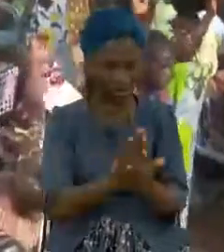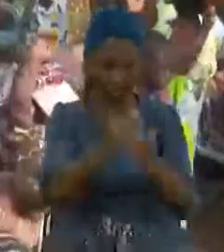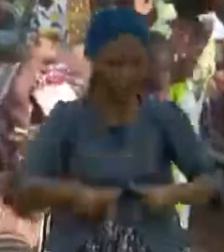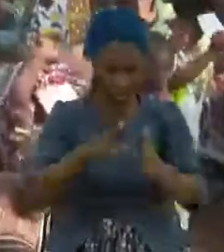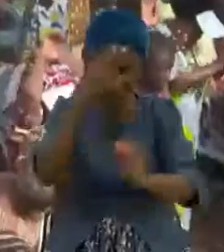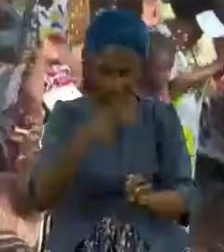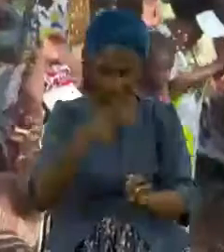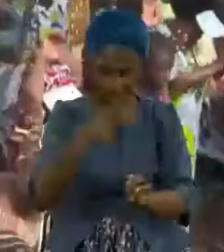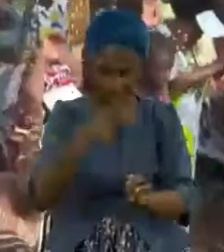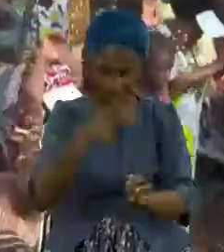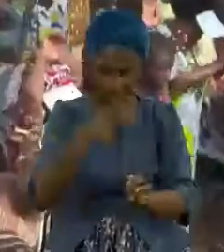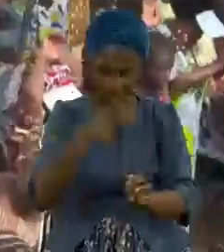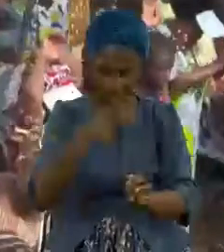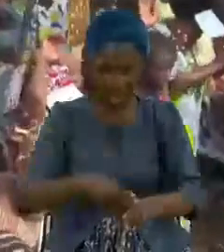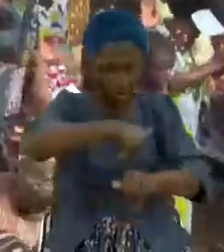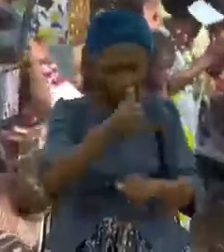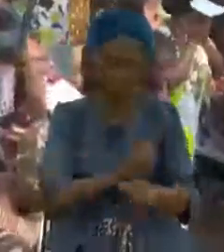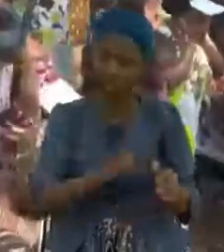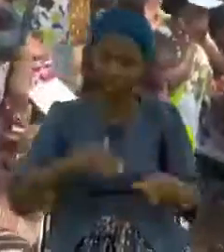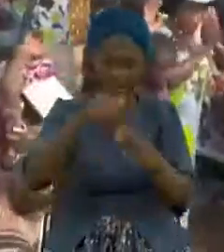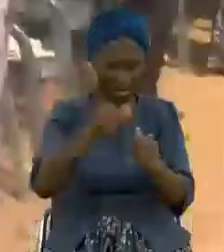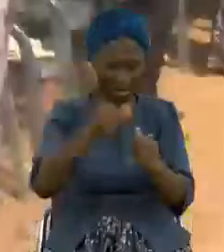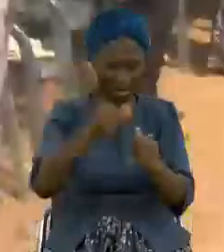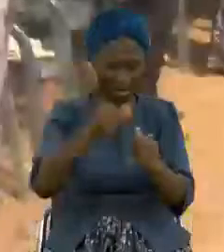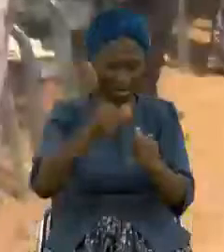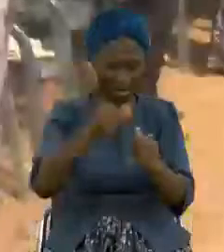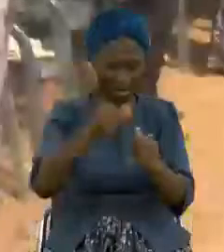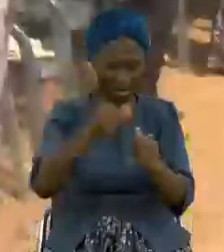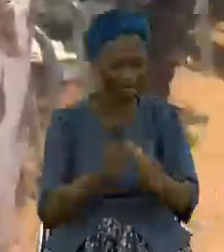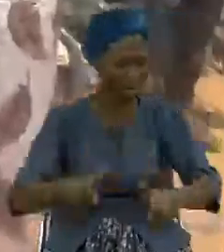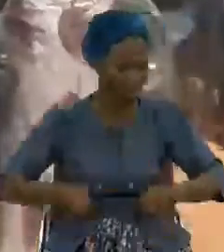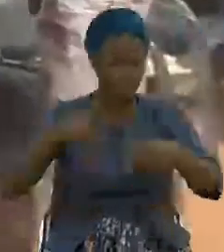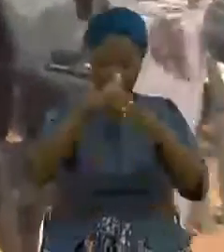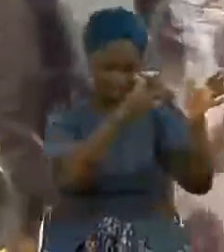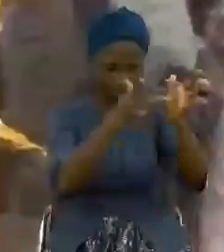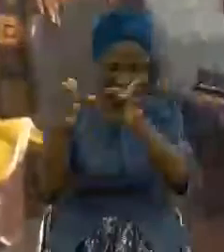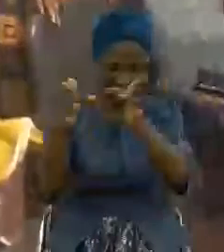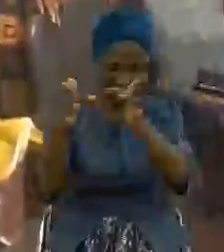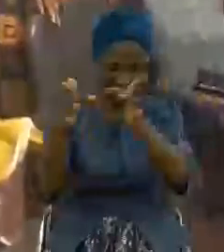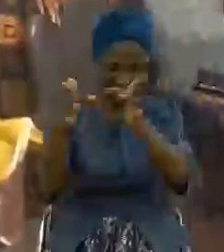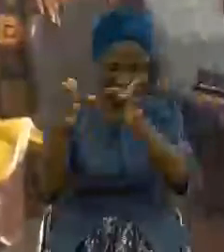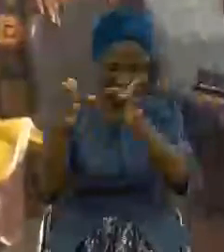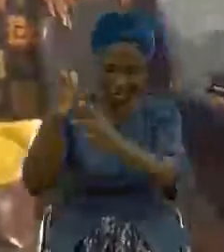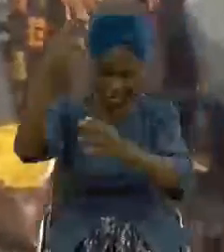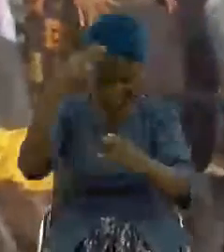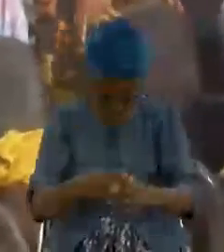In Jesus' name we pray.